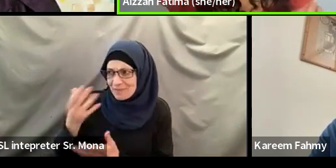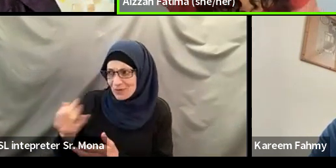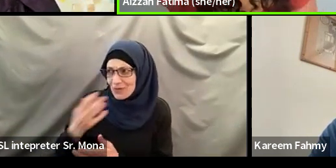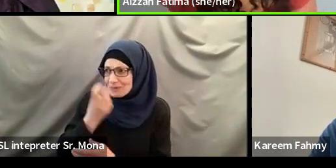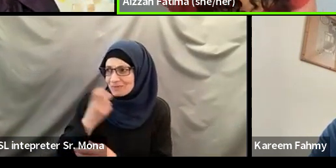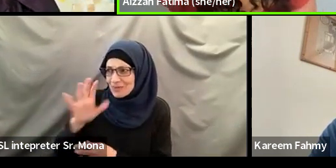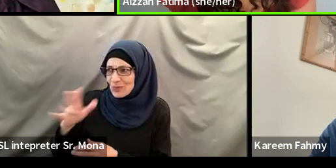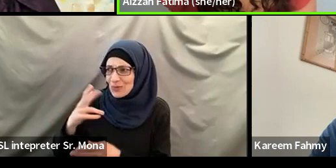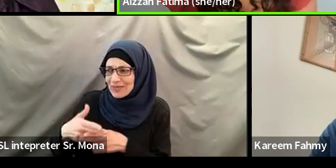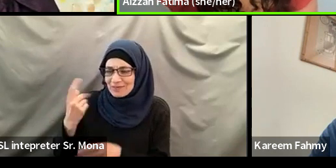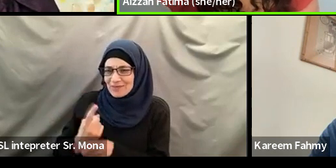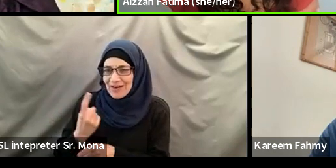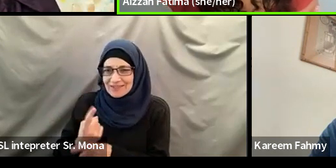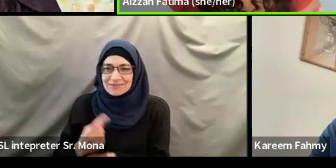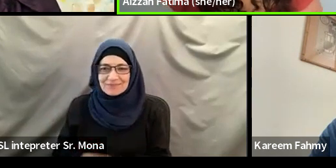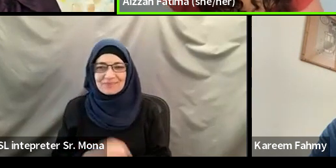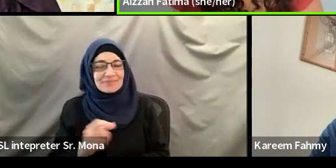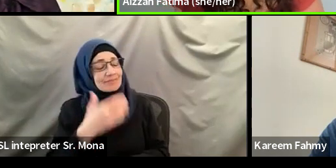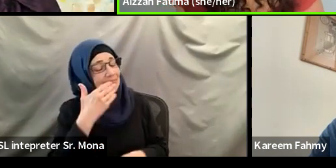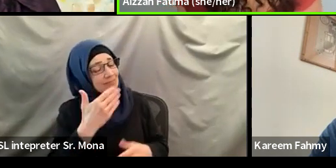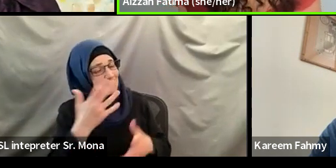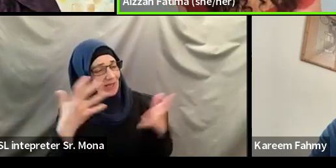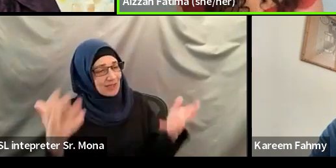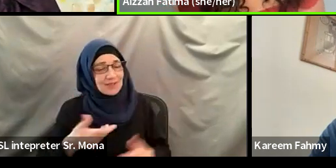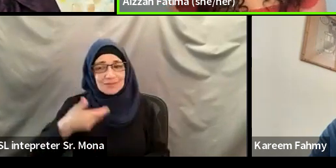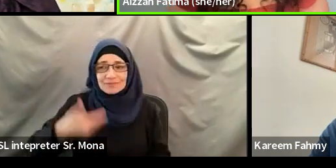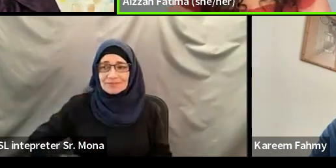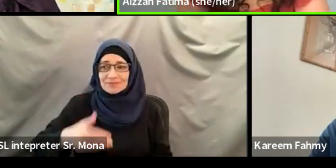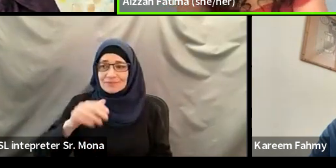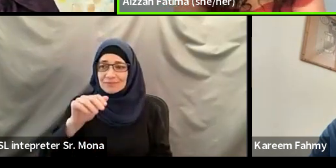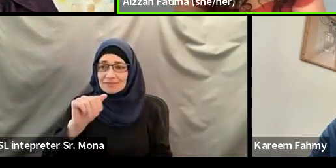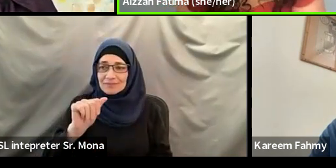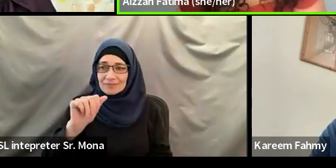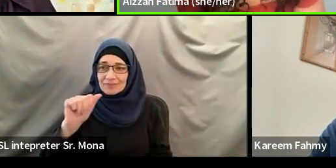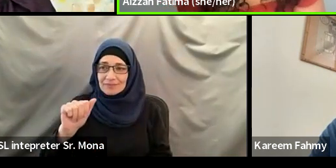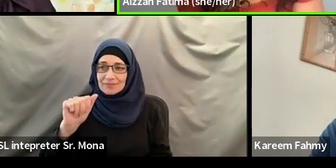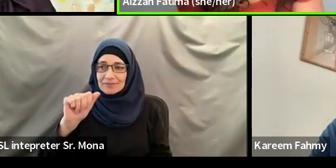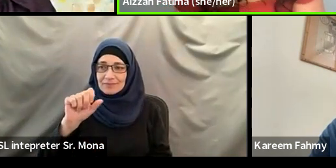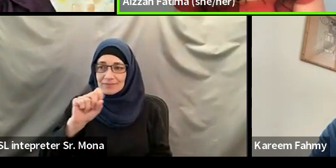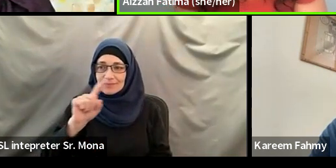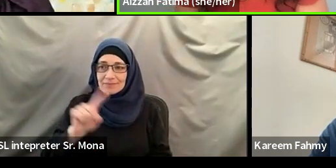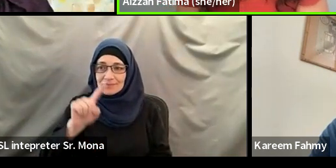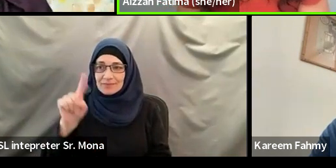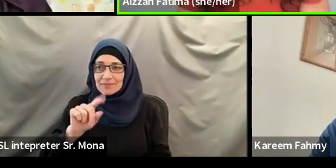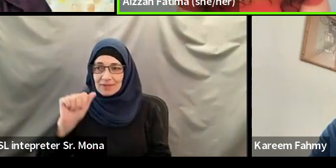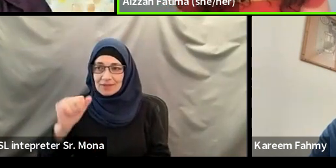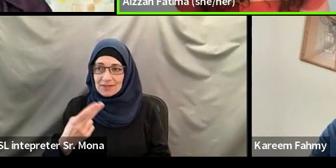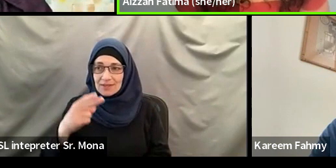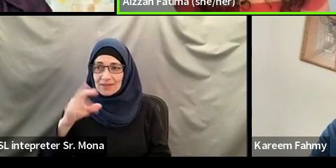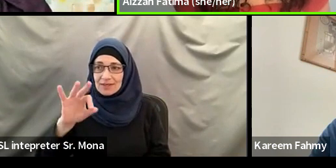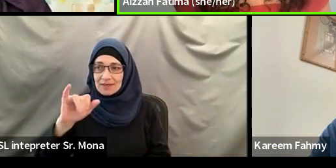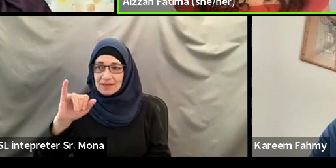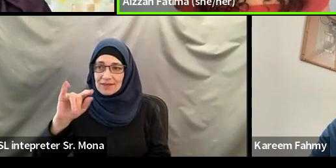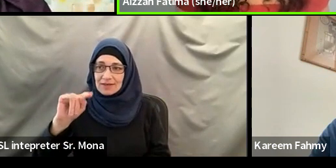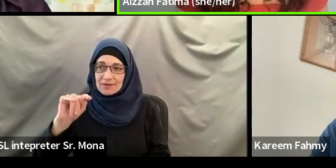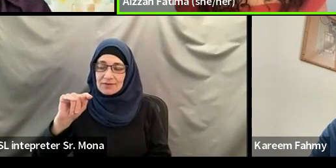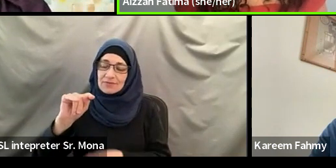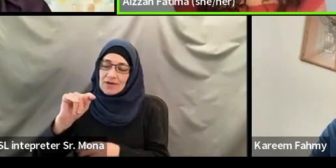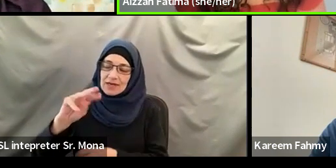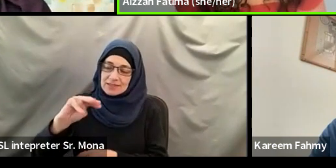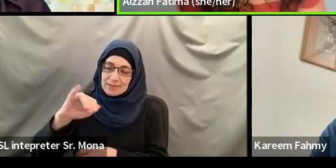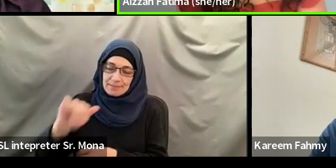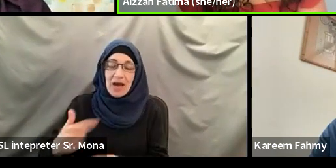Hello, everyone. Thank you so much for having me. My name is Ayuza Fatima. I use she, her pronouns. I am based in New York